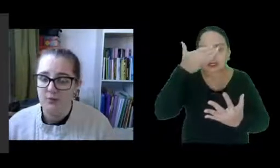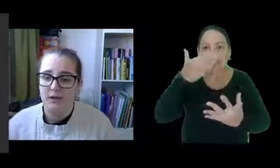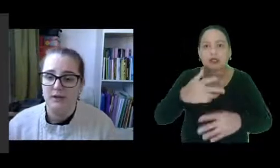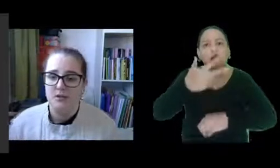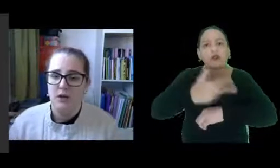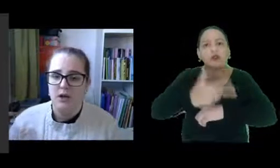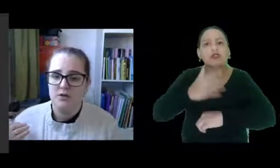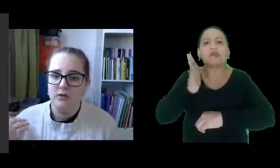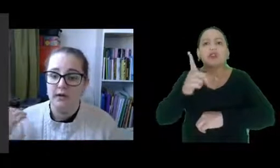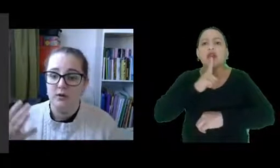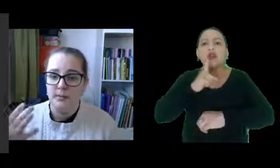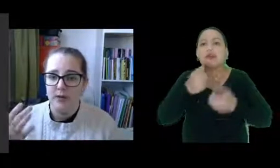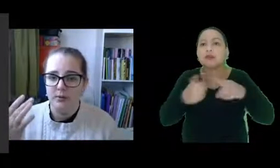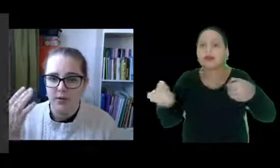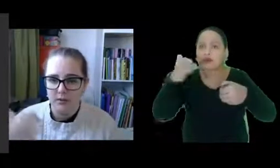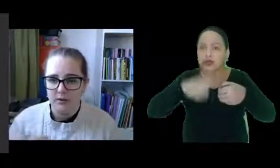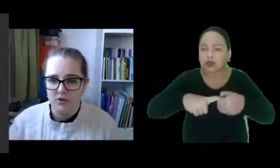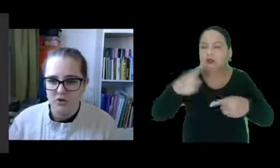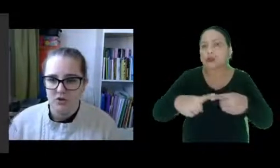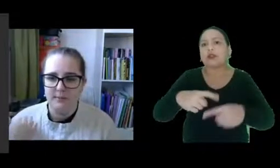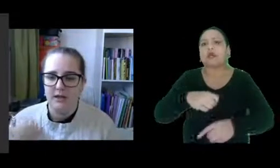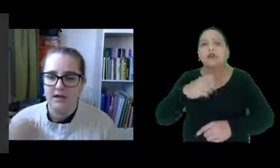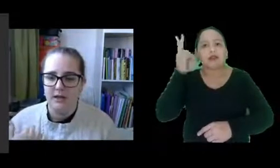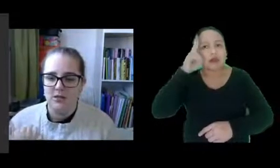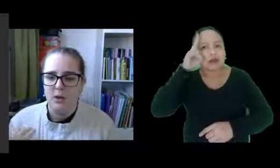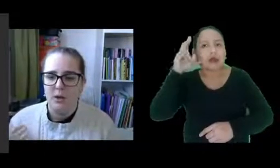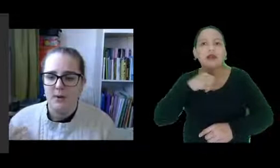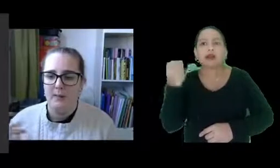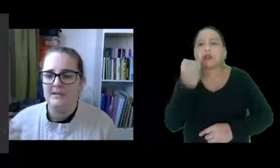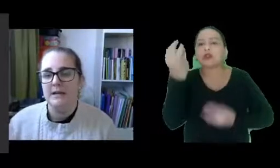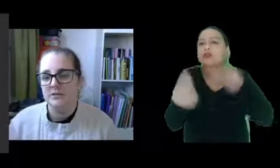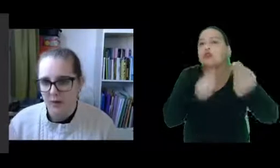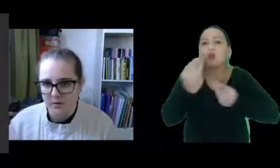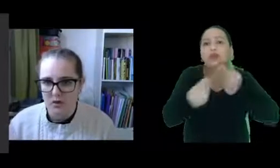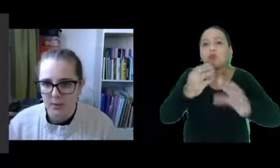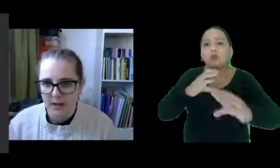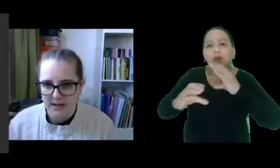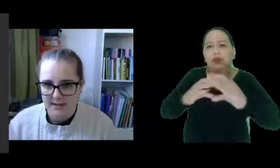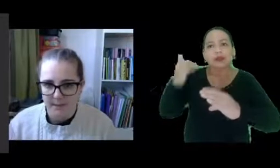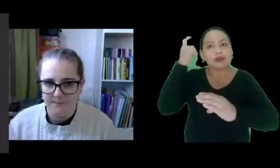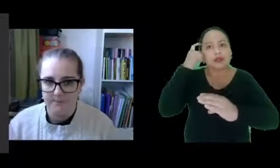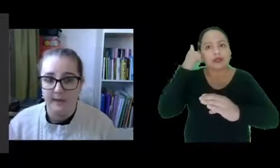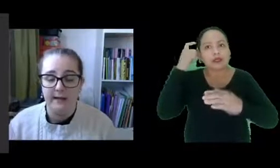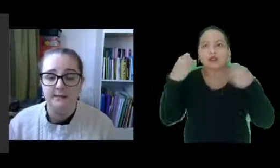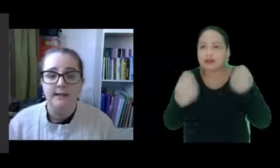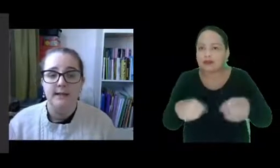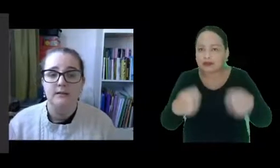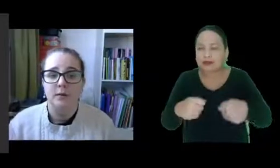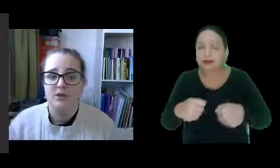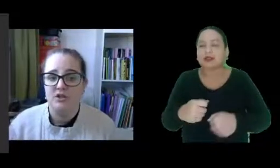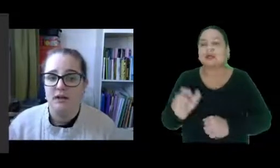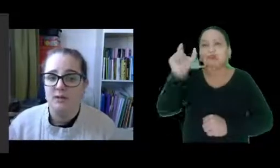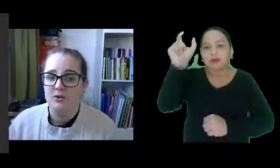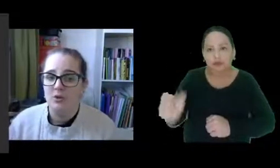it, I'm just going to pick it up because it's important for us to remember that, to think about the forms of